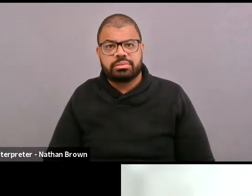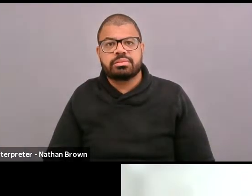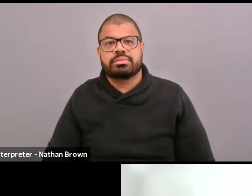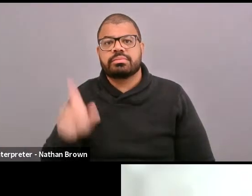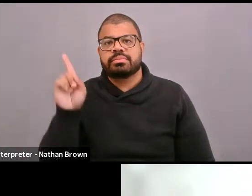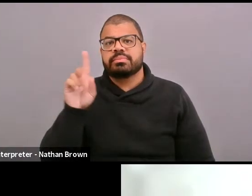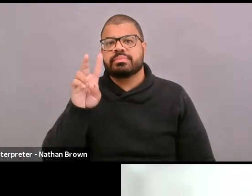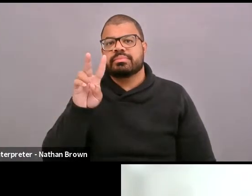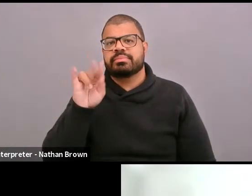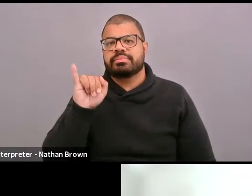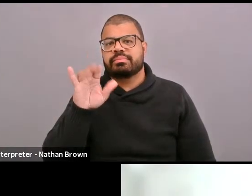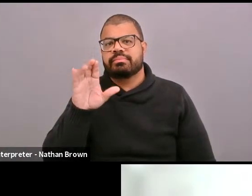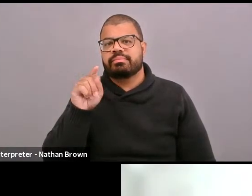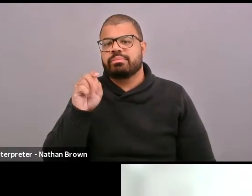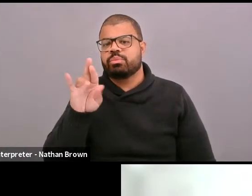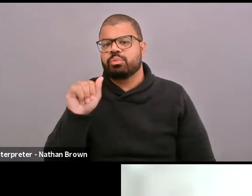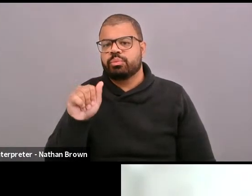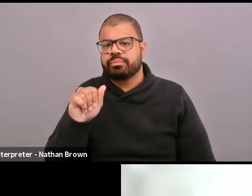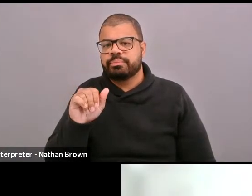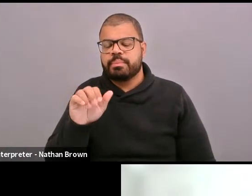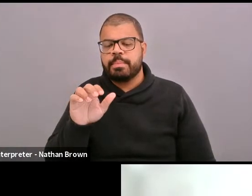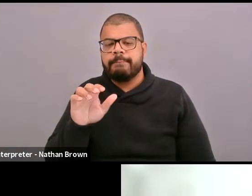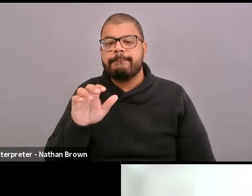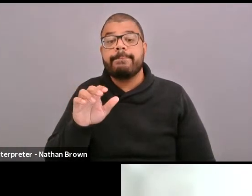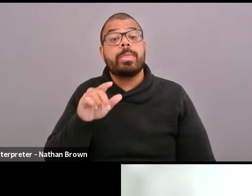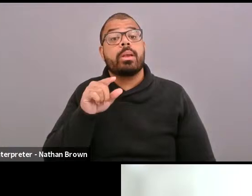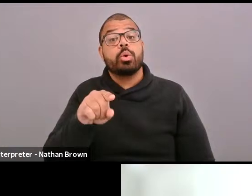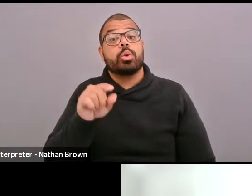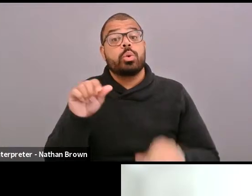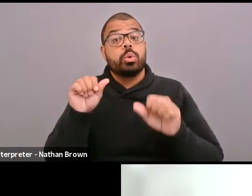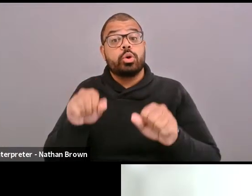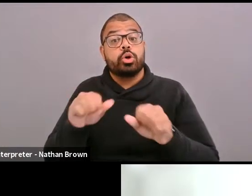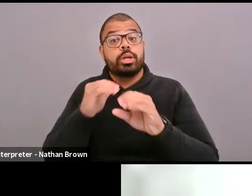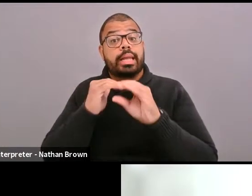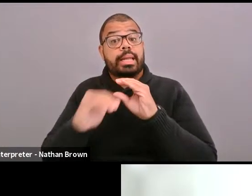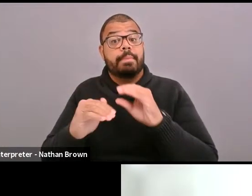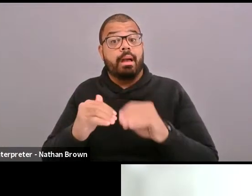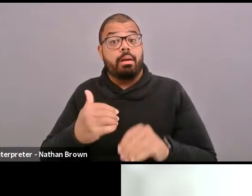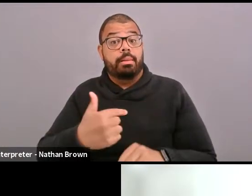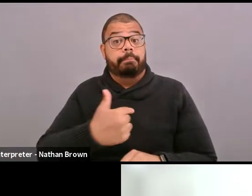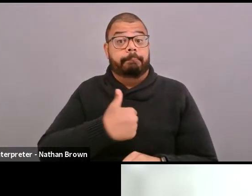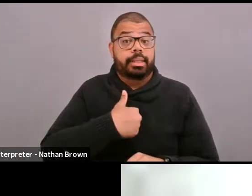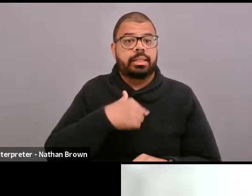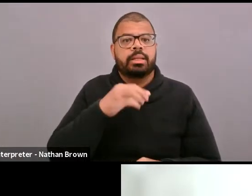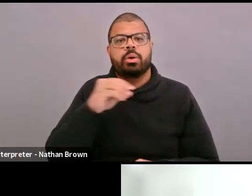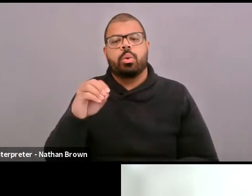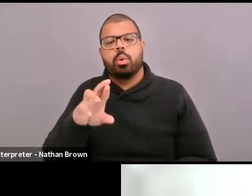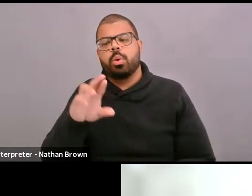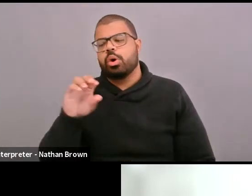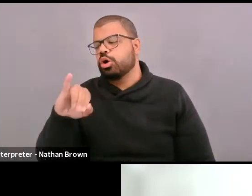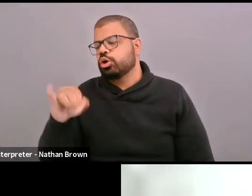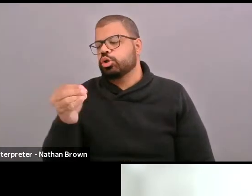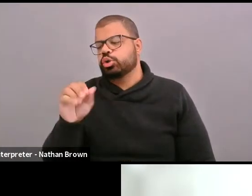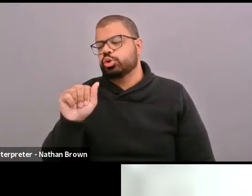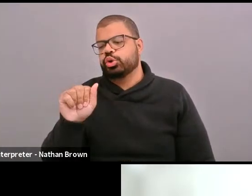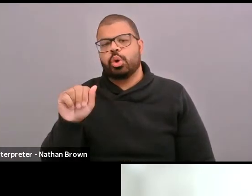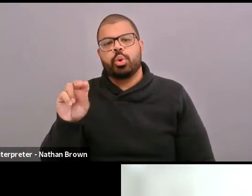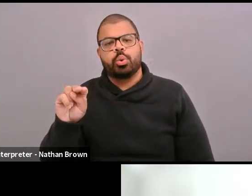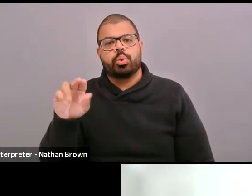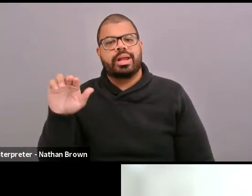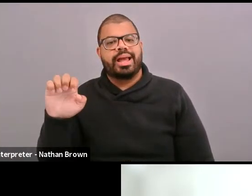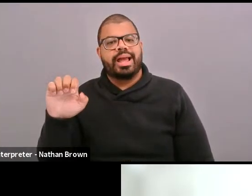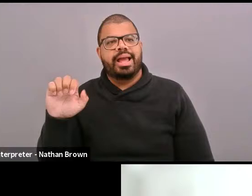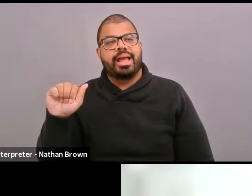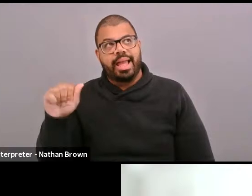Hi, this is Victoria Rodriguez. You could email either myself or Joan Ahrens and submit a